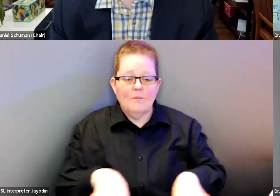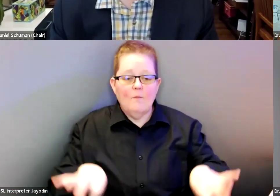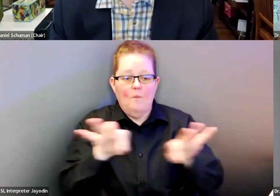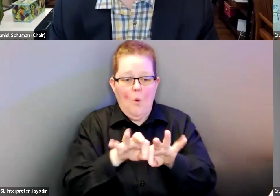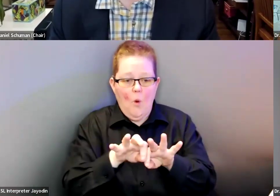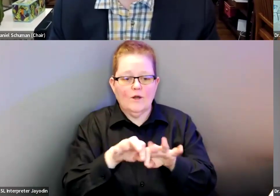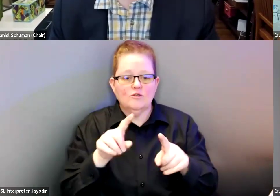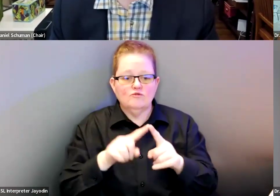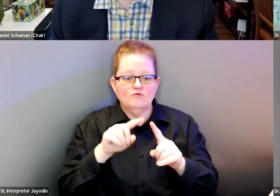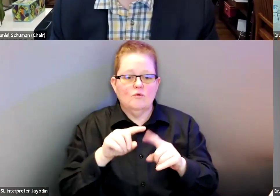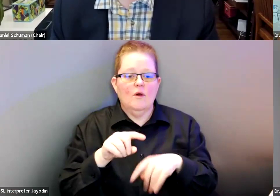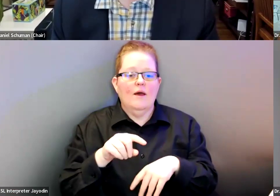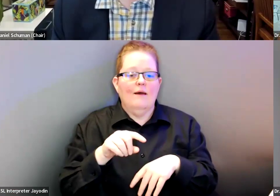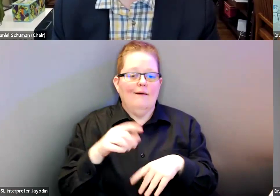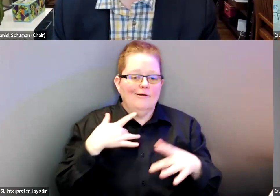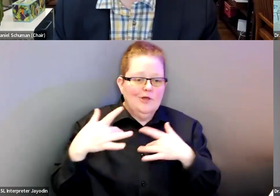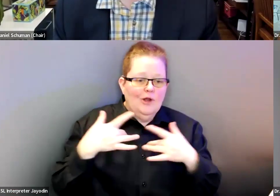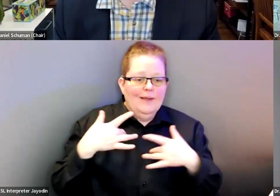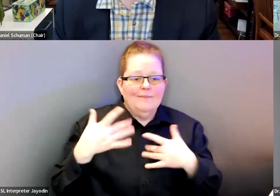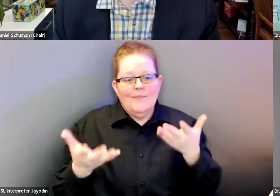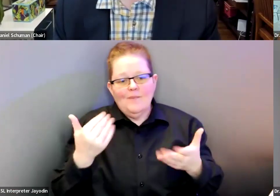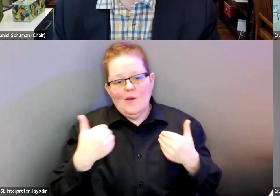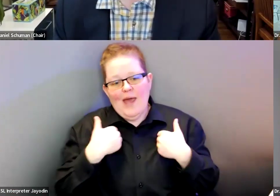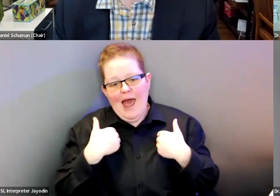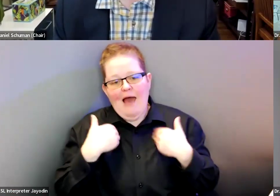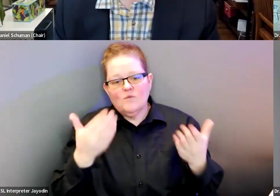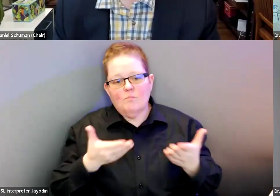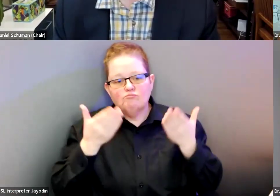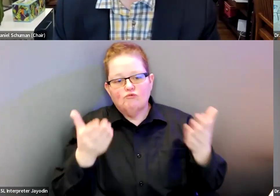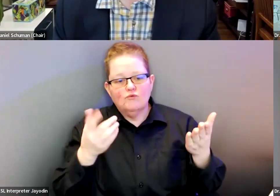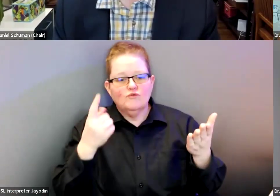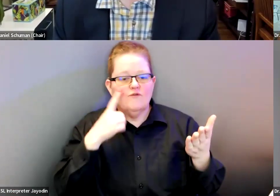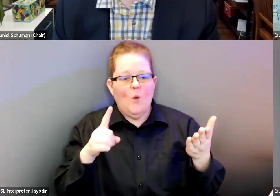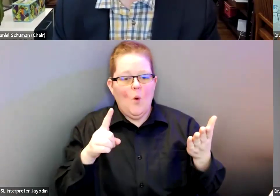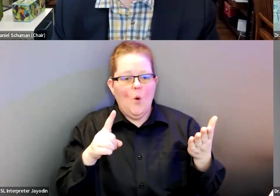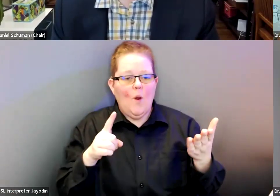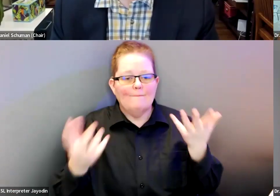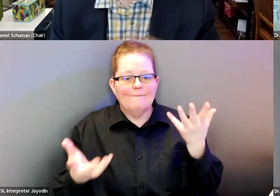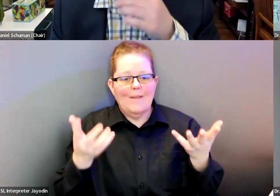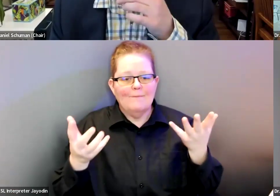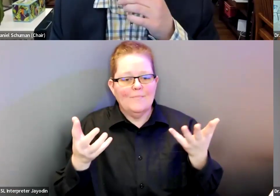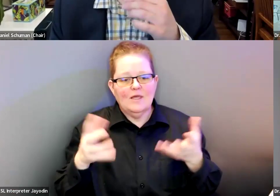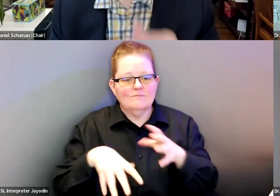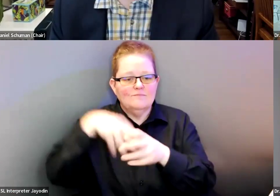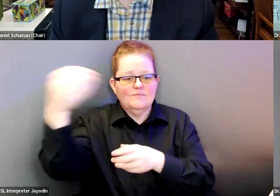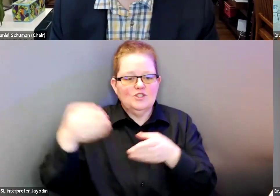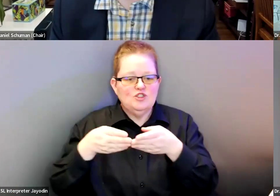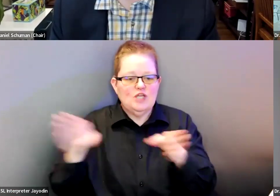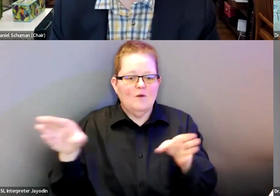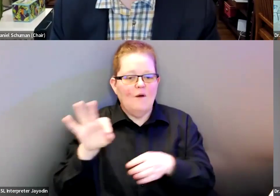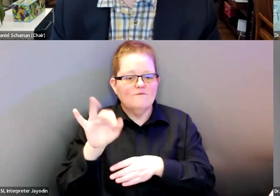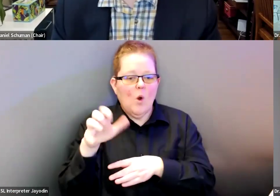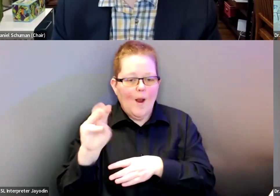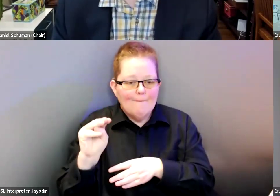maybe comments that have been made. Maybe we propose for a meeting outside that meeting, maybe like a general forum day